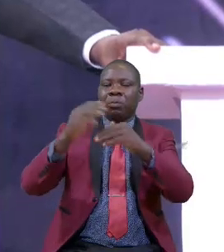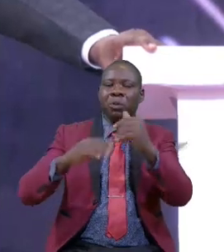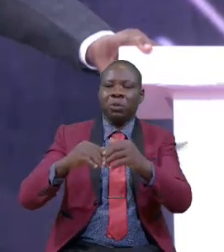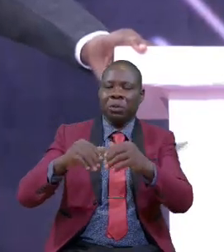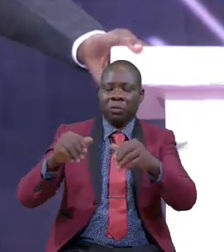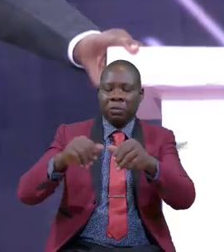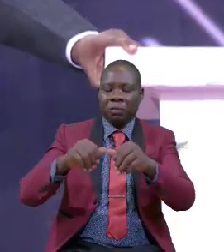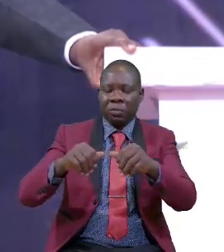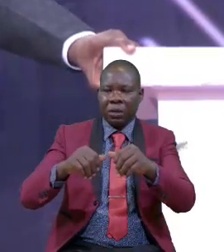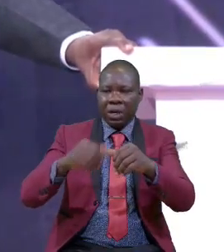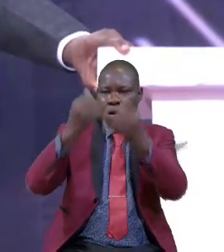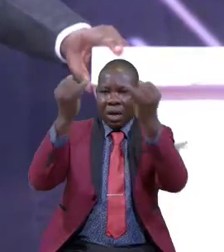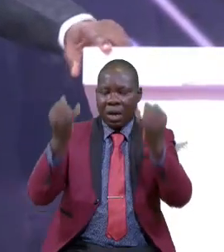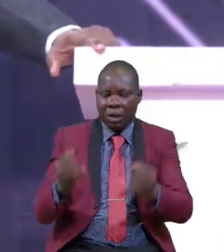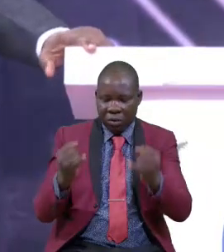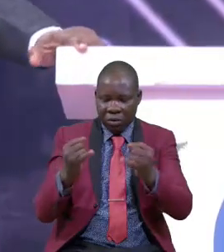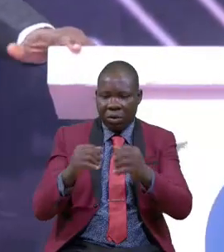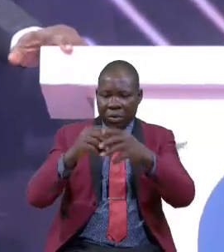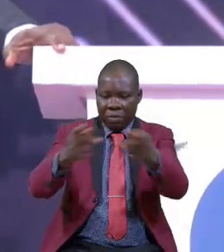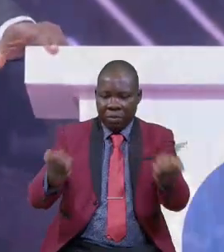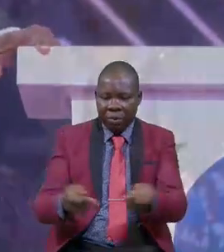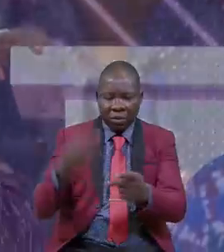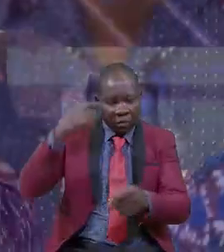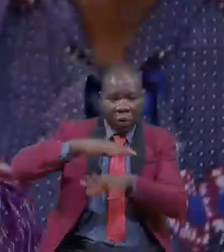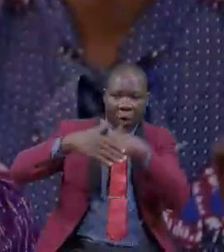wife. He fell. I will not fall.